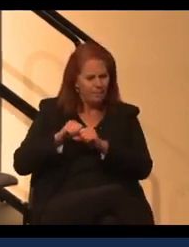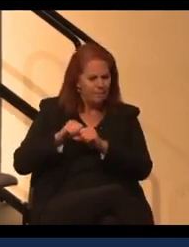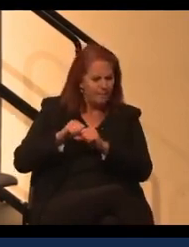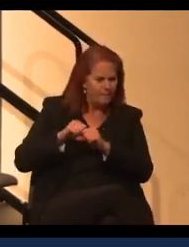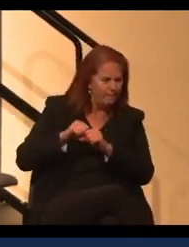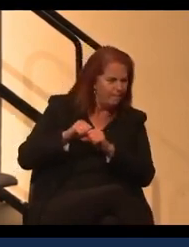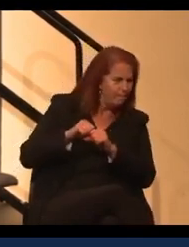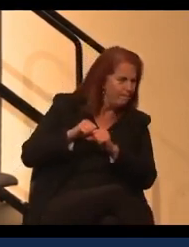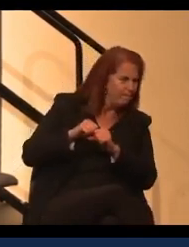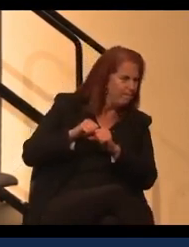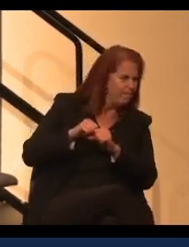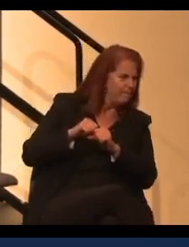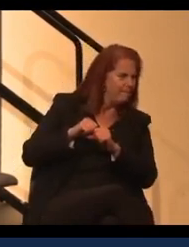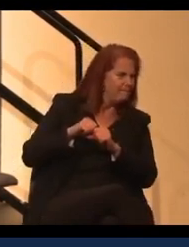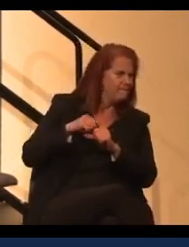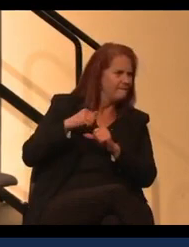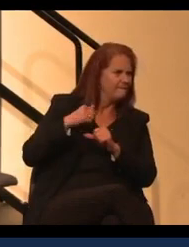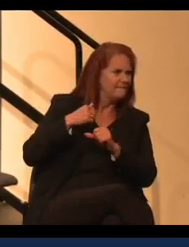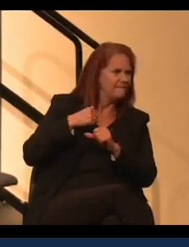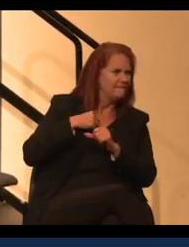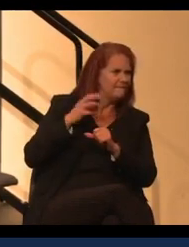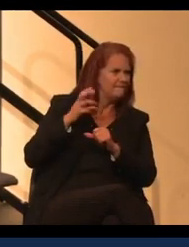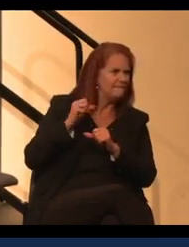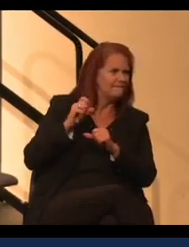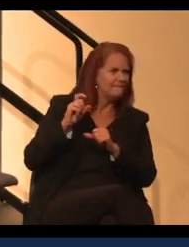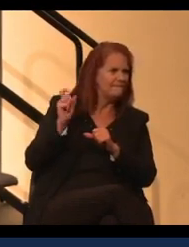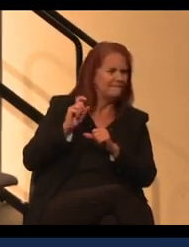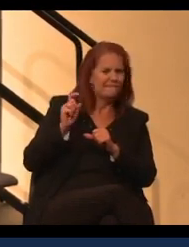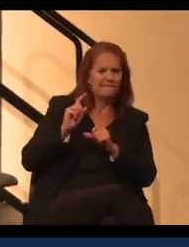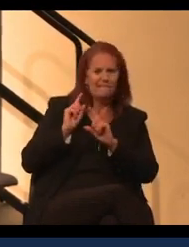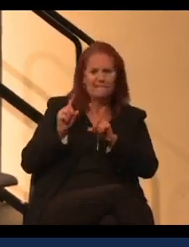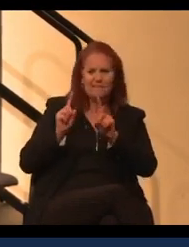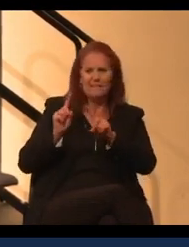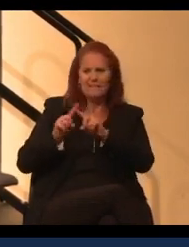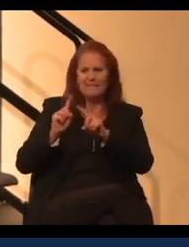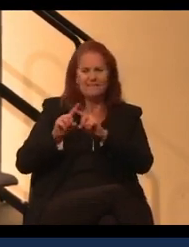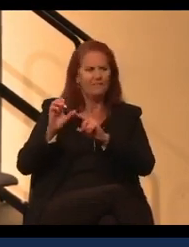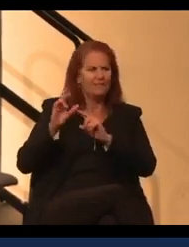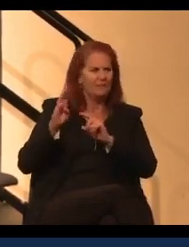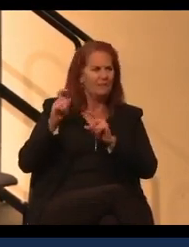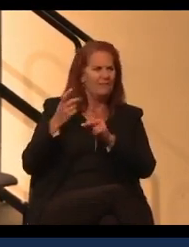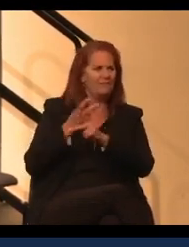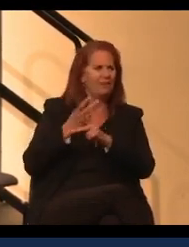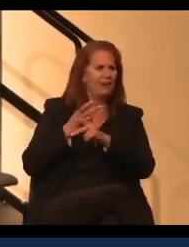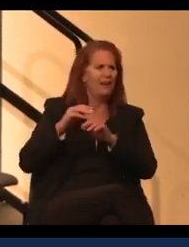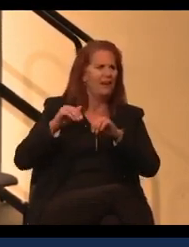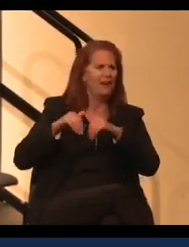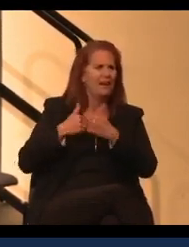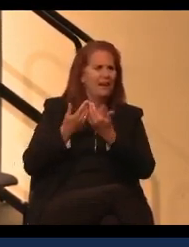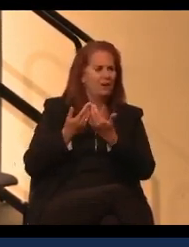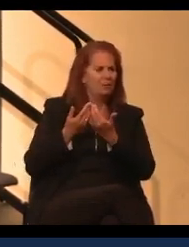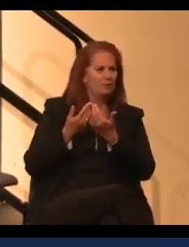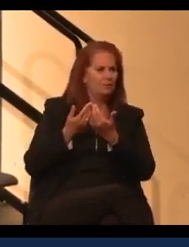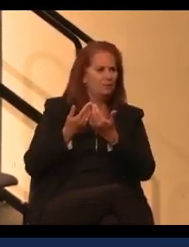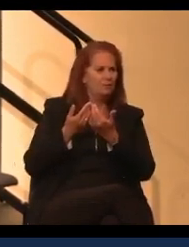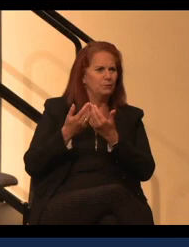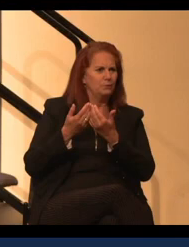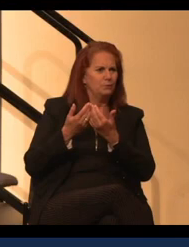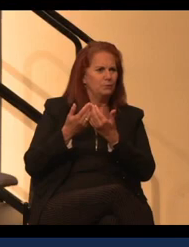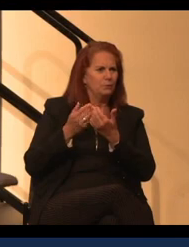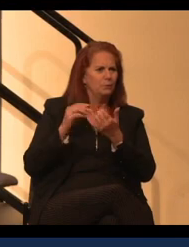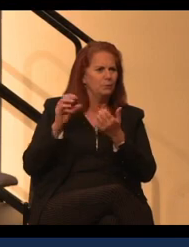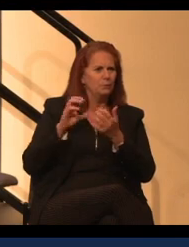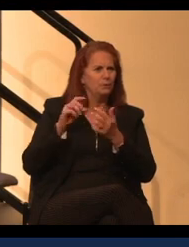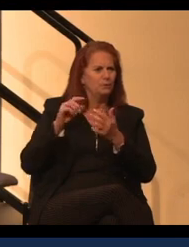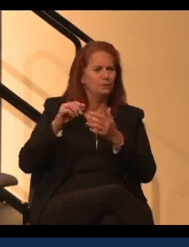here, I was kind of going around different clubs and figured out how to fit into